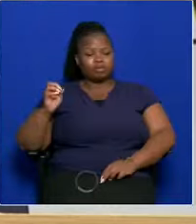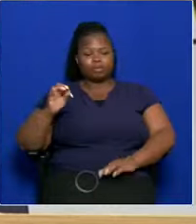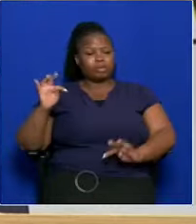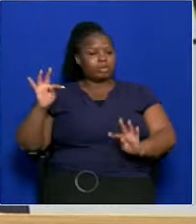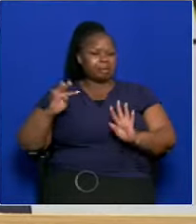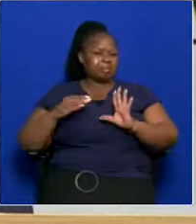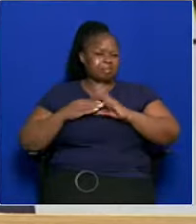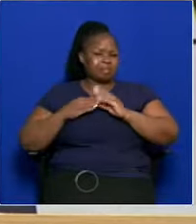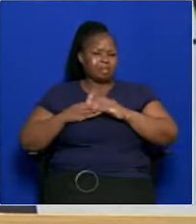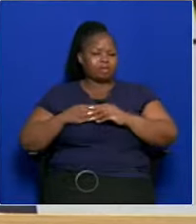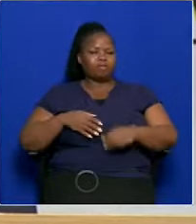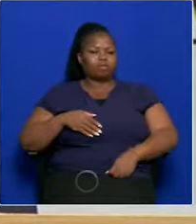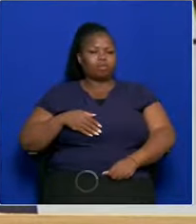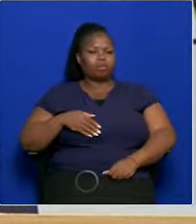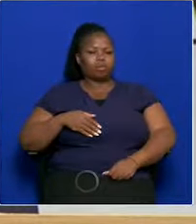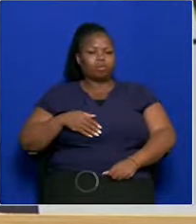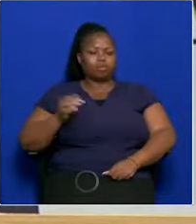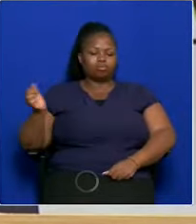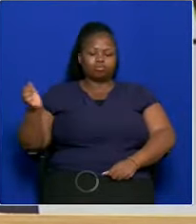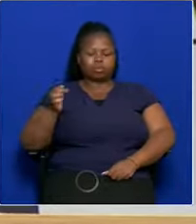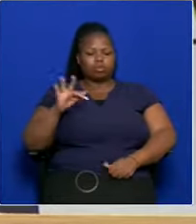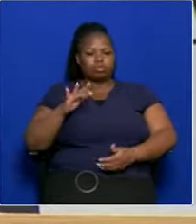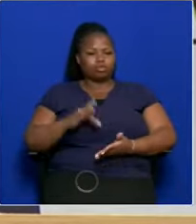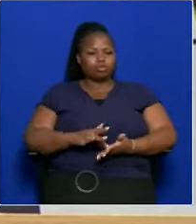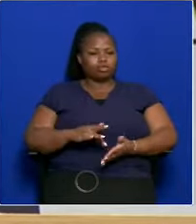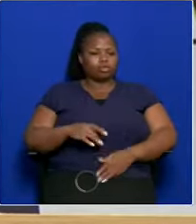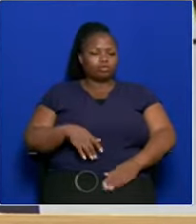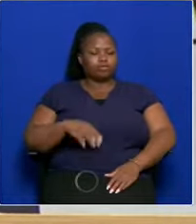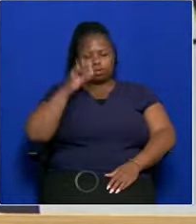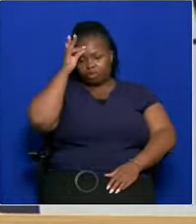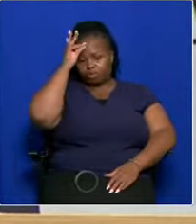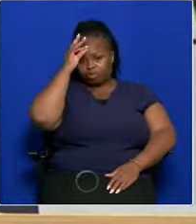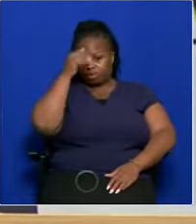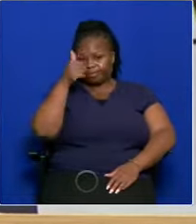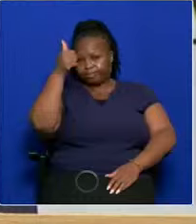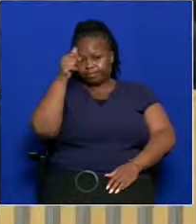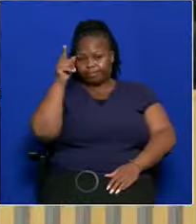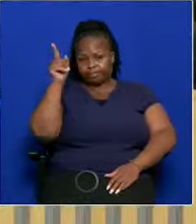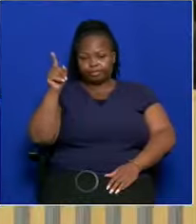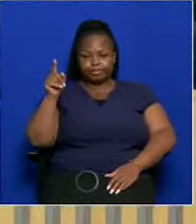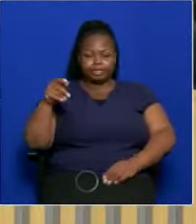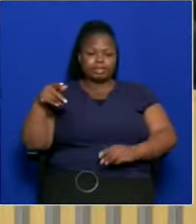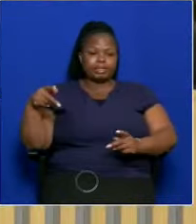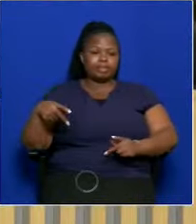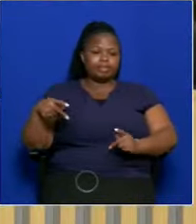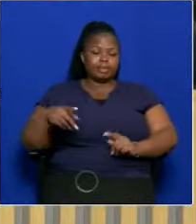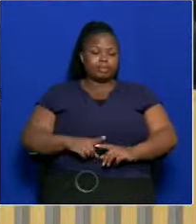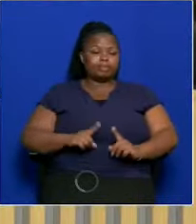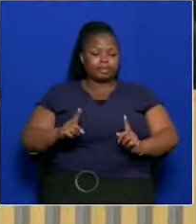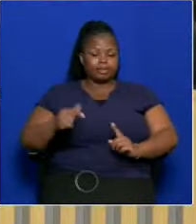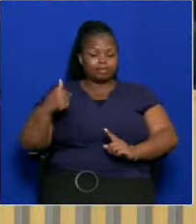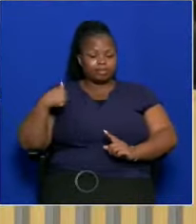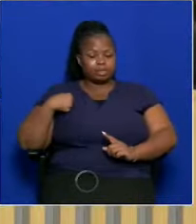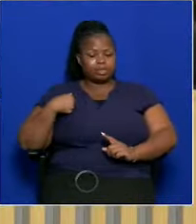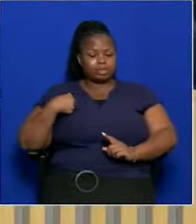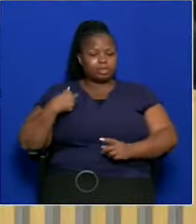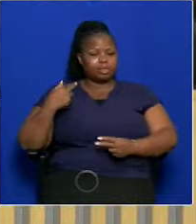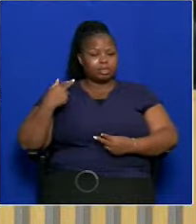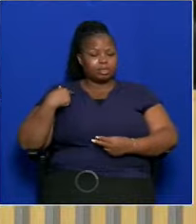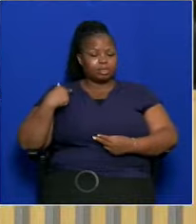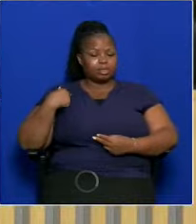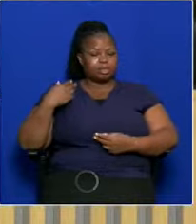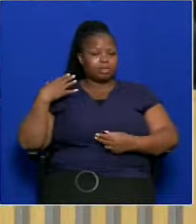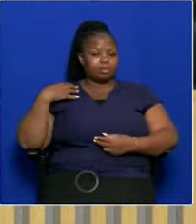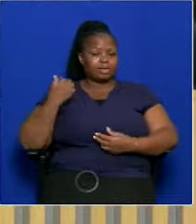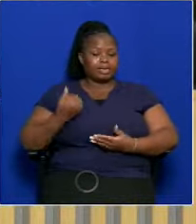a brigadier. So I handed over my claim